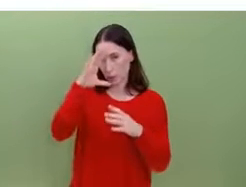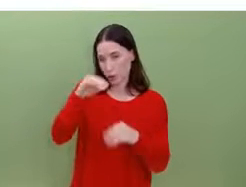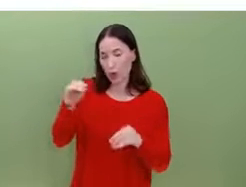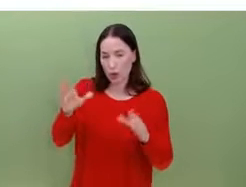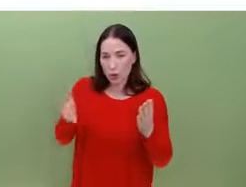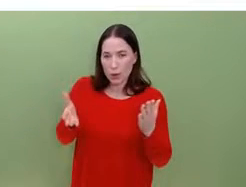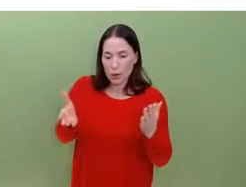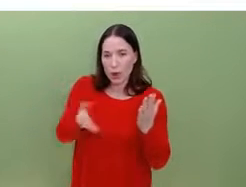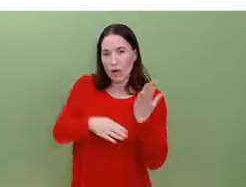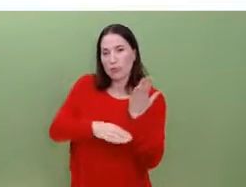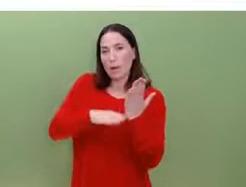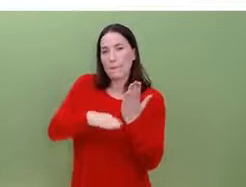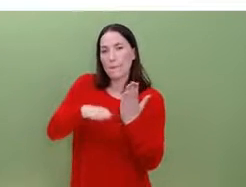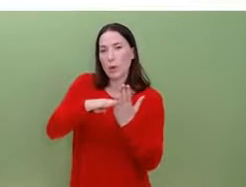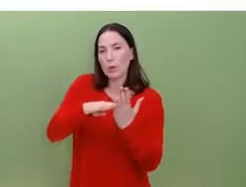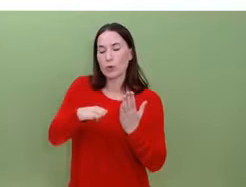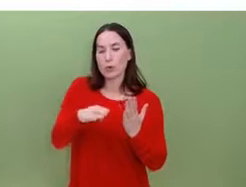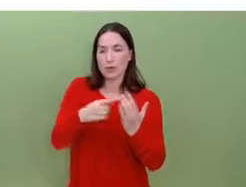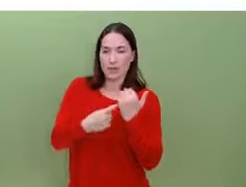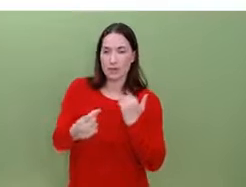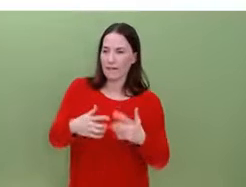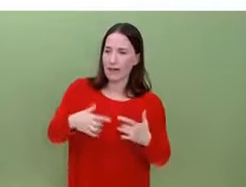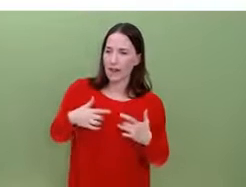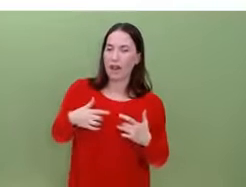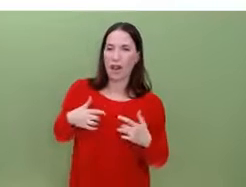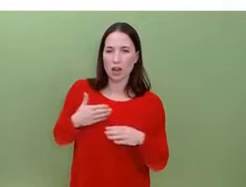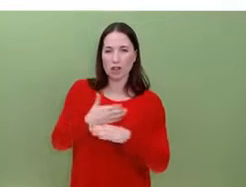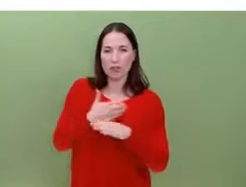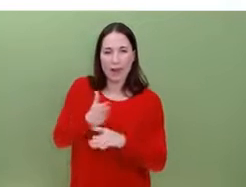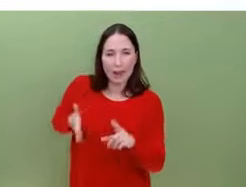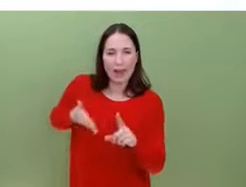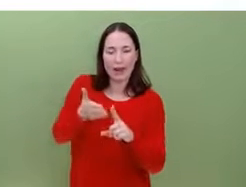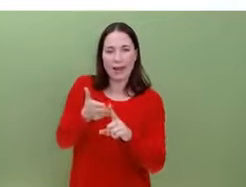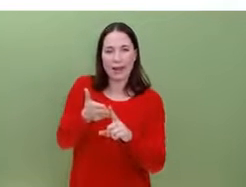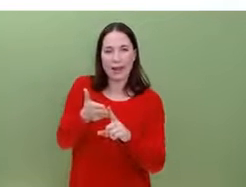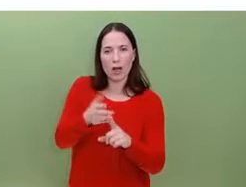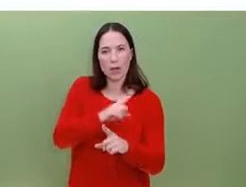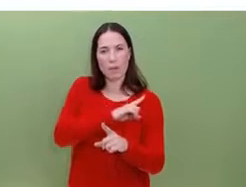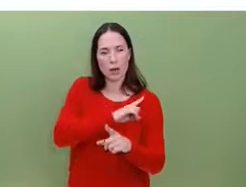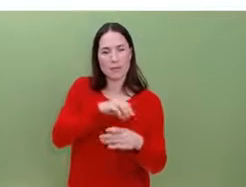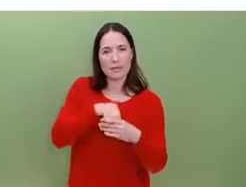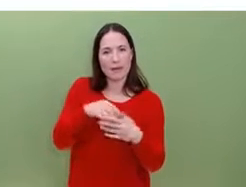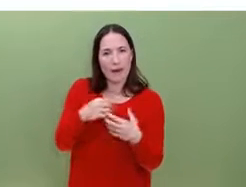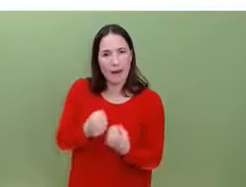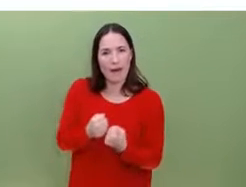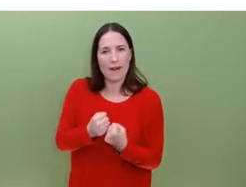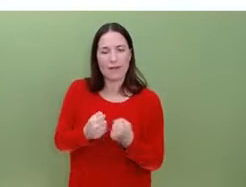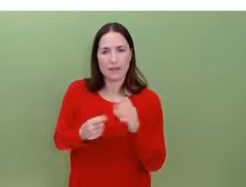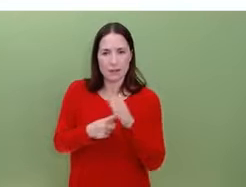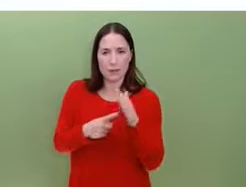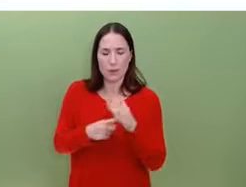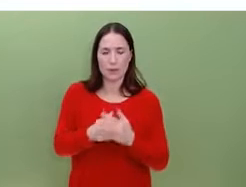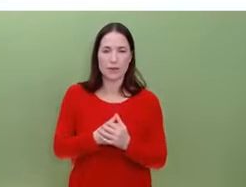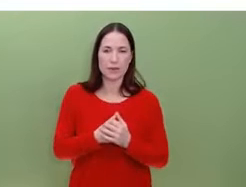able to give them a sense of a career, a purpose. And it might be, I mean, our data is similar, Holly, in